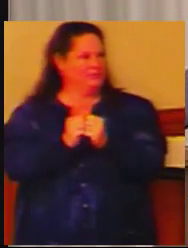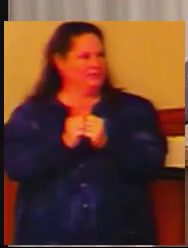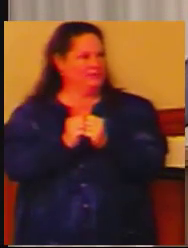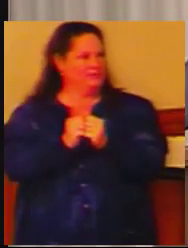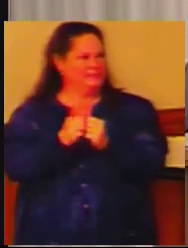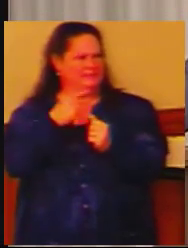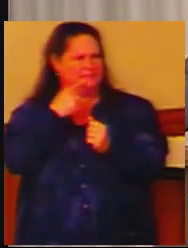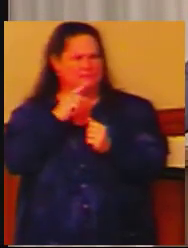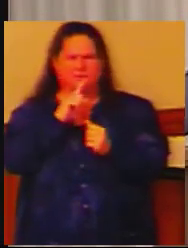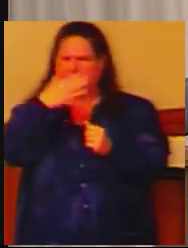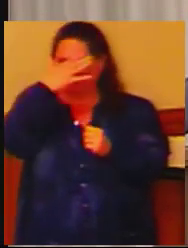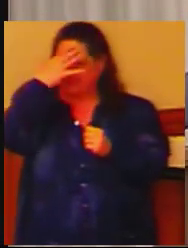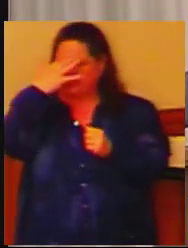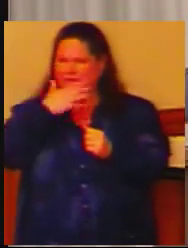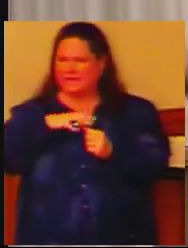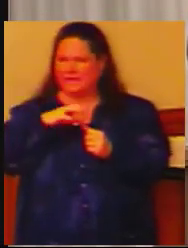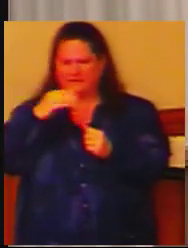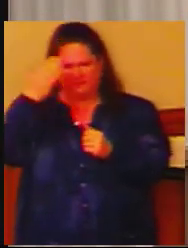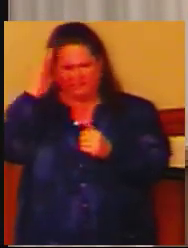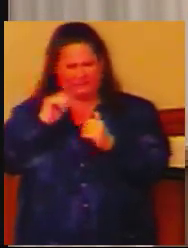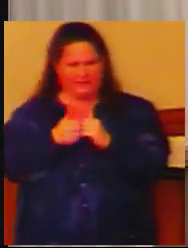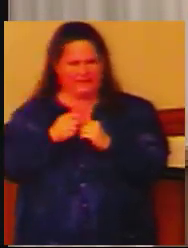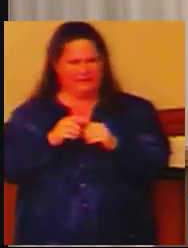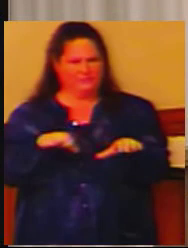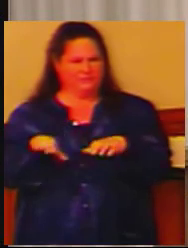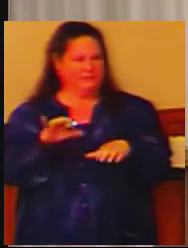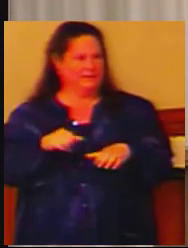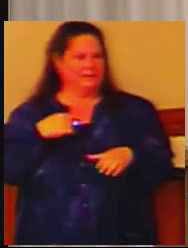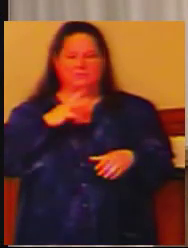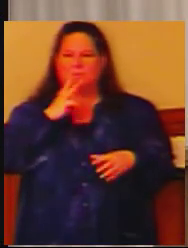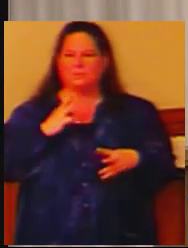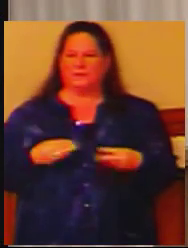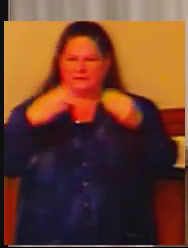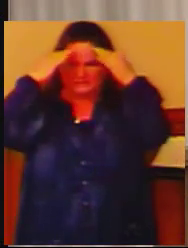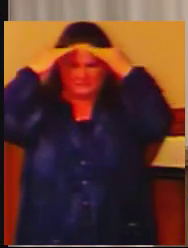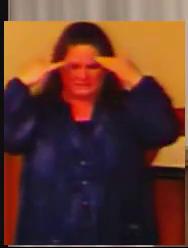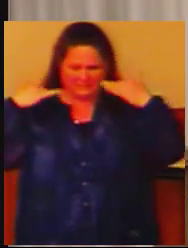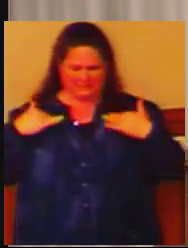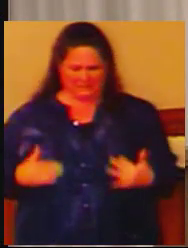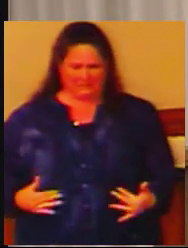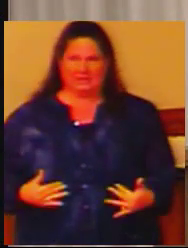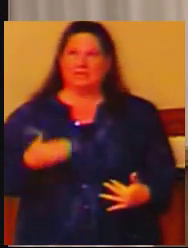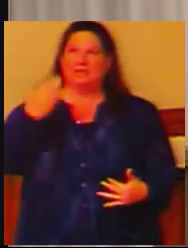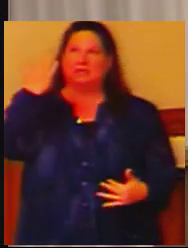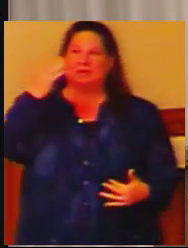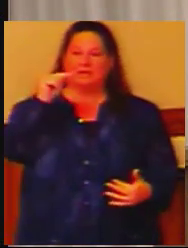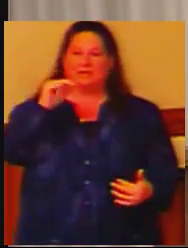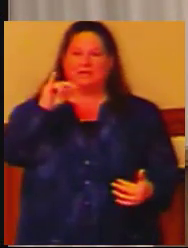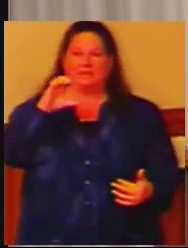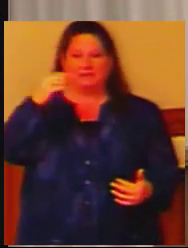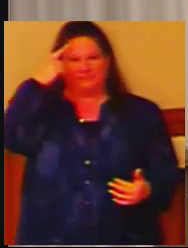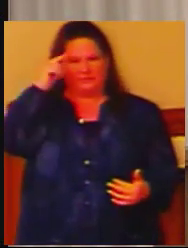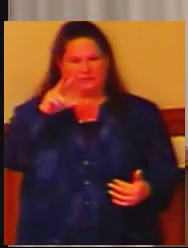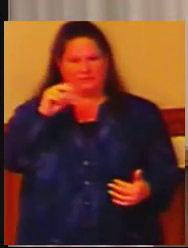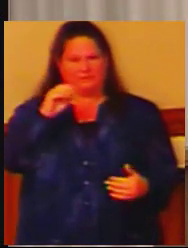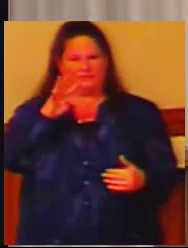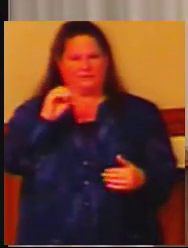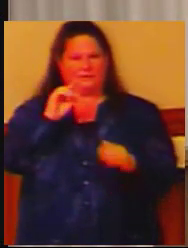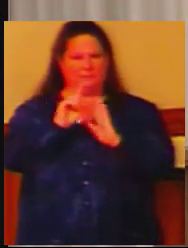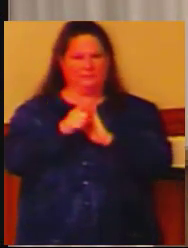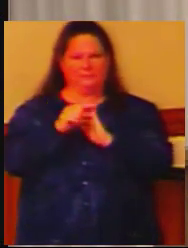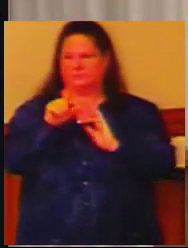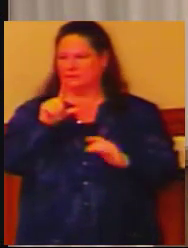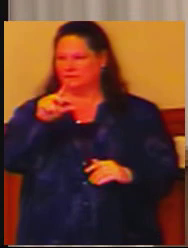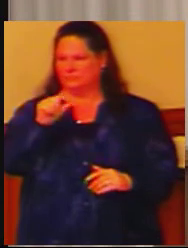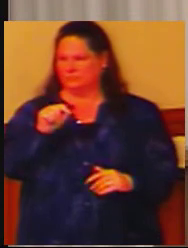he says, it's so hot, I don't know how you can stand it. I'm wet from here to here with sweat because I've been in the attic for 30 minutes, 40 minutes, 120